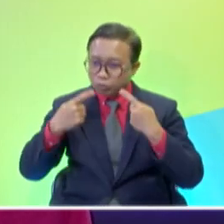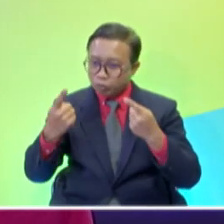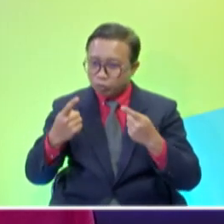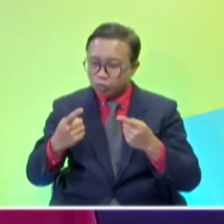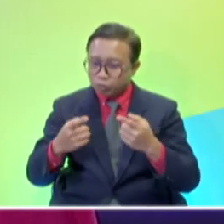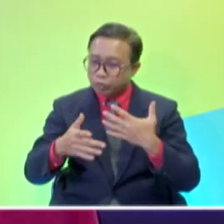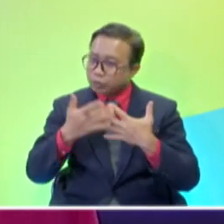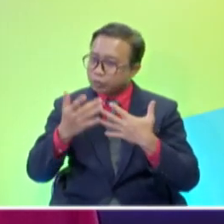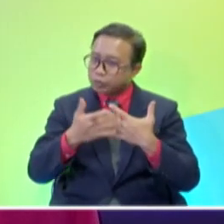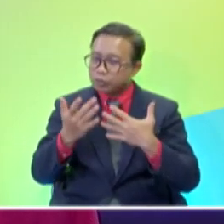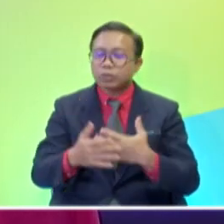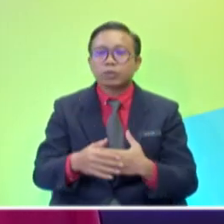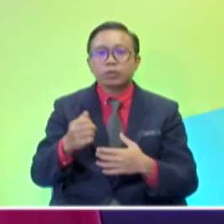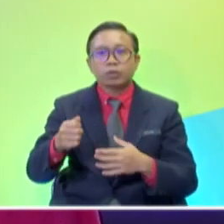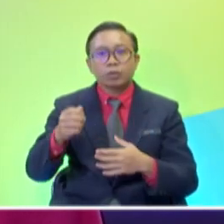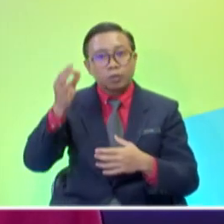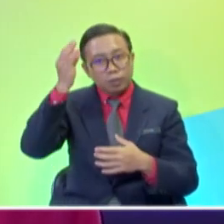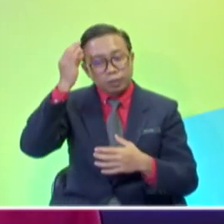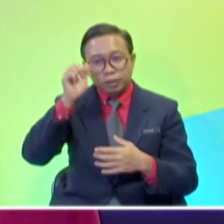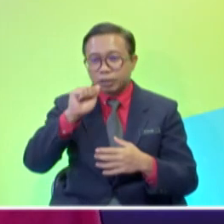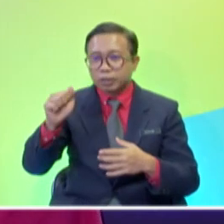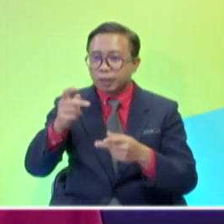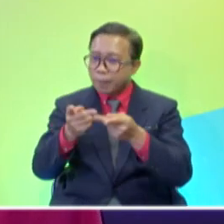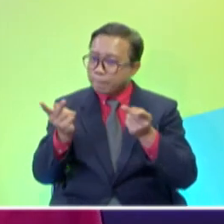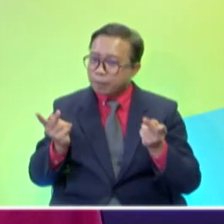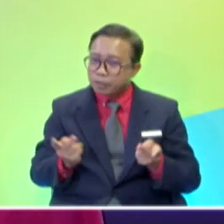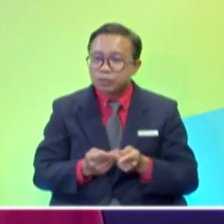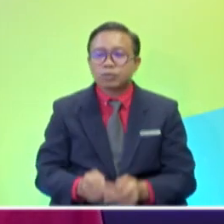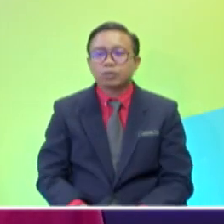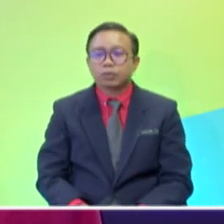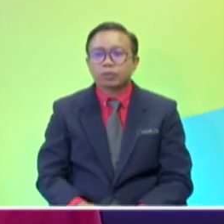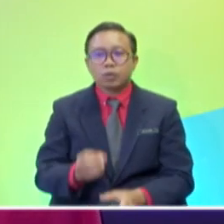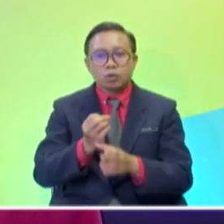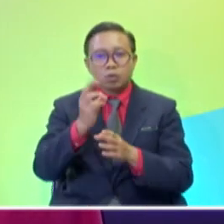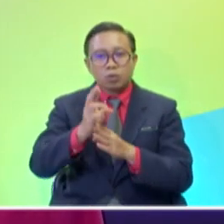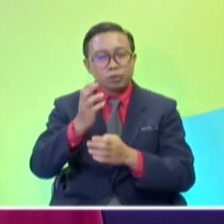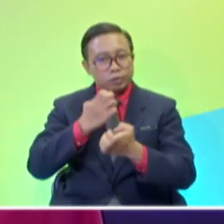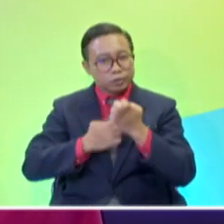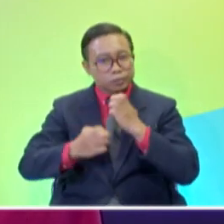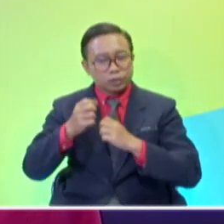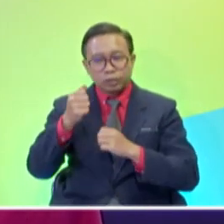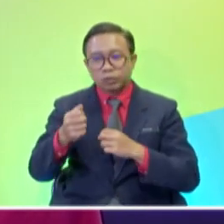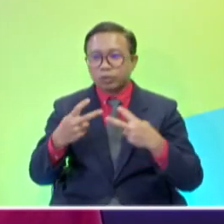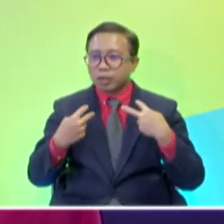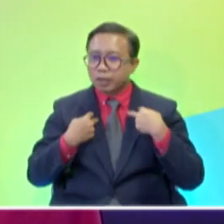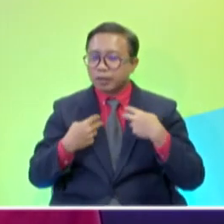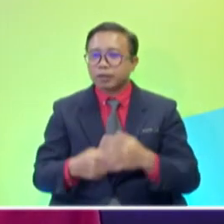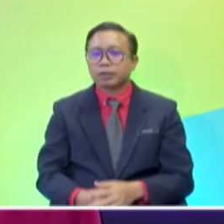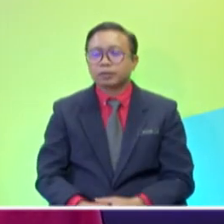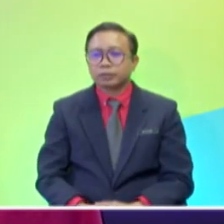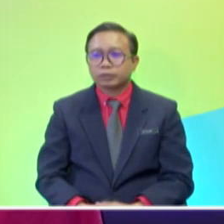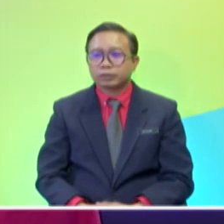for you, think of a place, okay, or an experience that you have gone